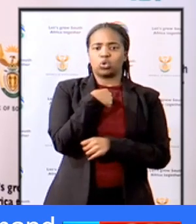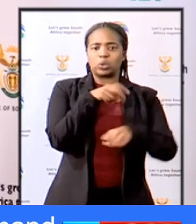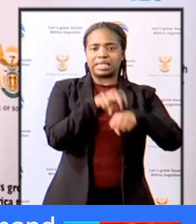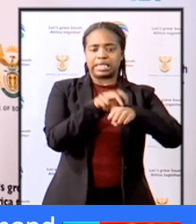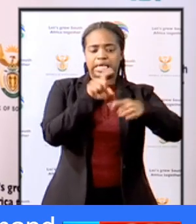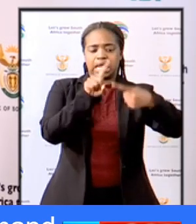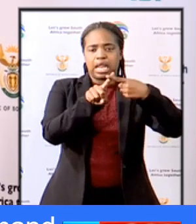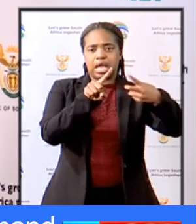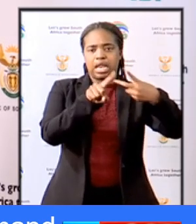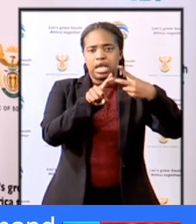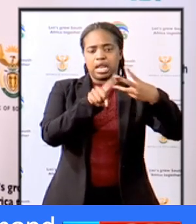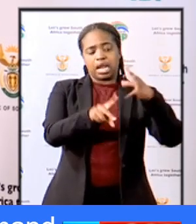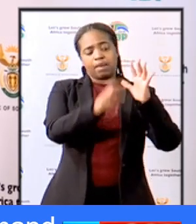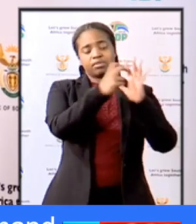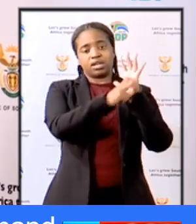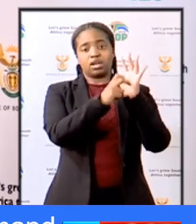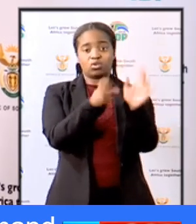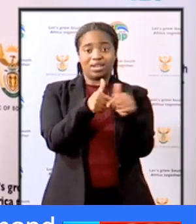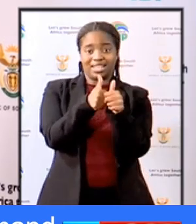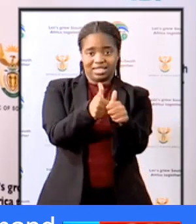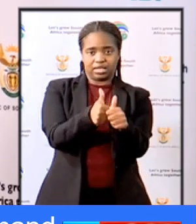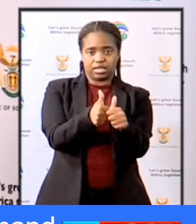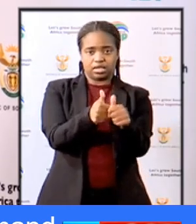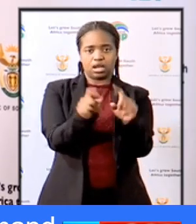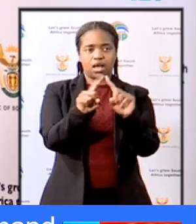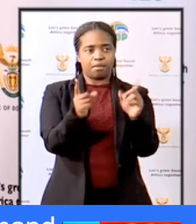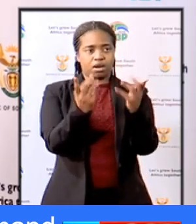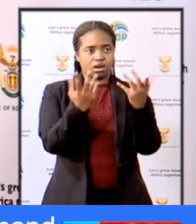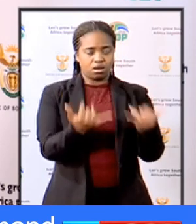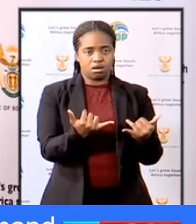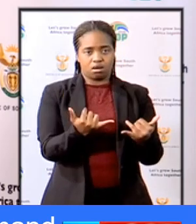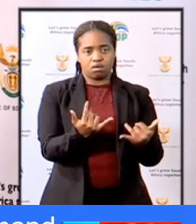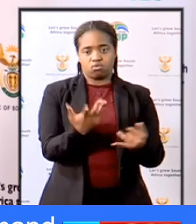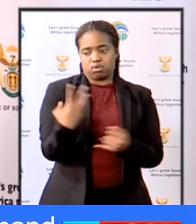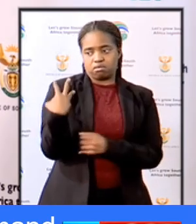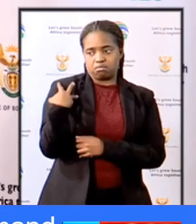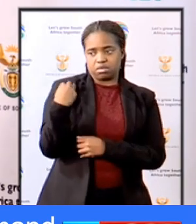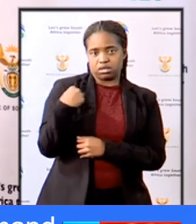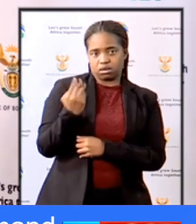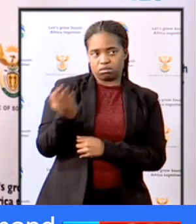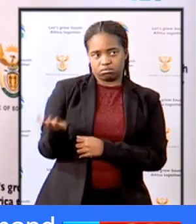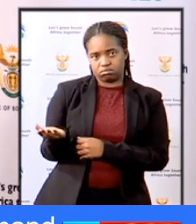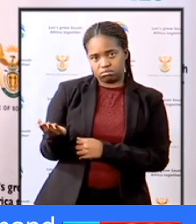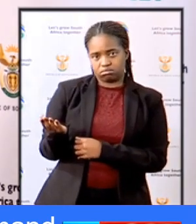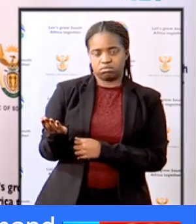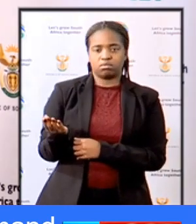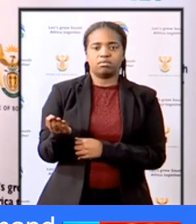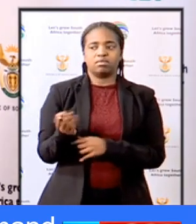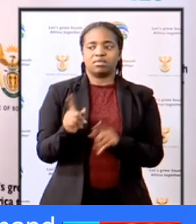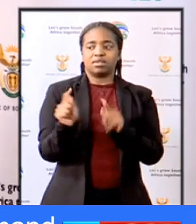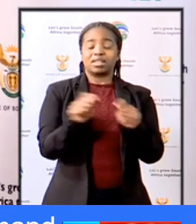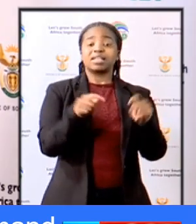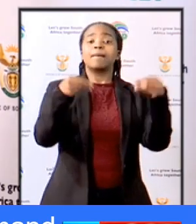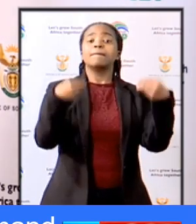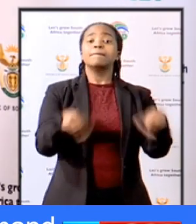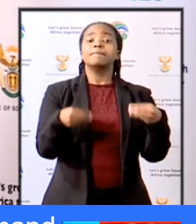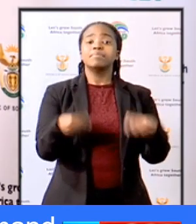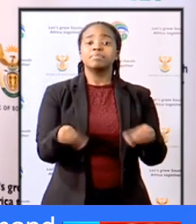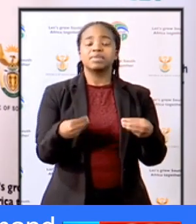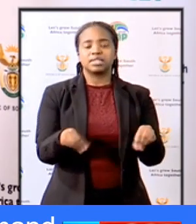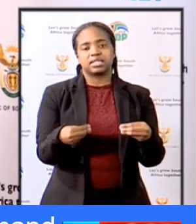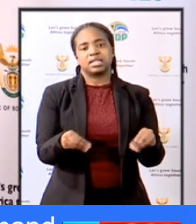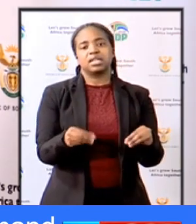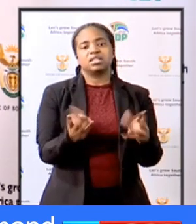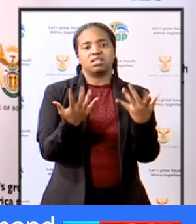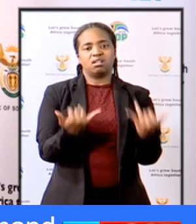ukuthi nayilandelwe. Kodwa ngizawuqela ke through the minister of trade and industry